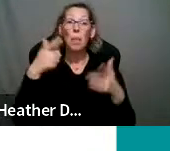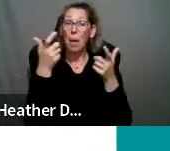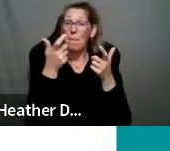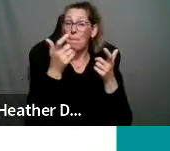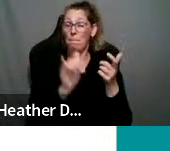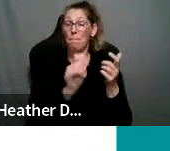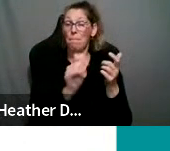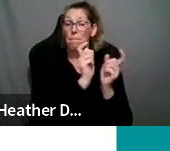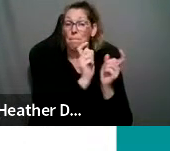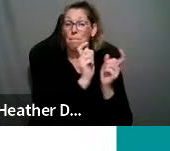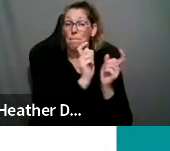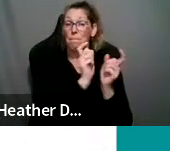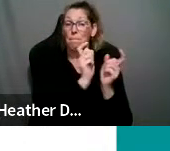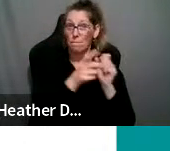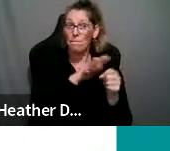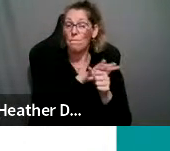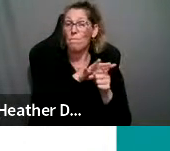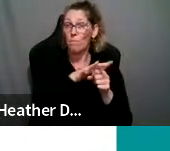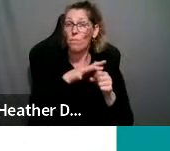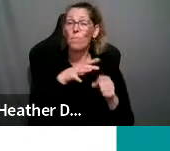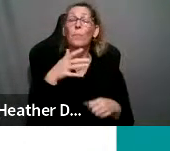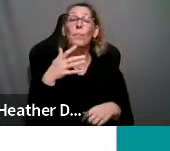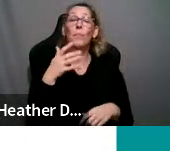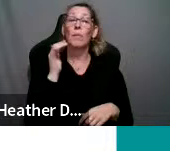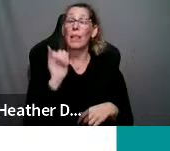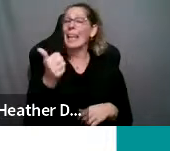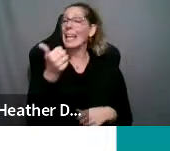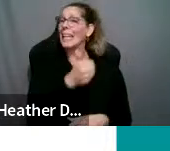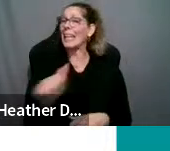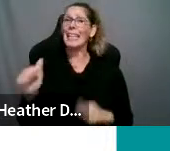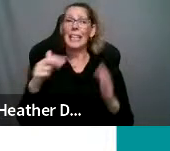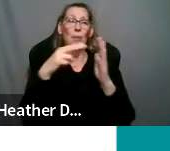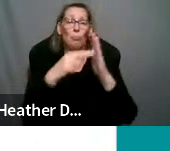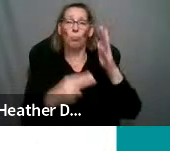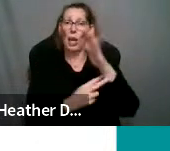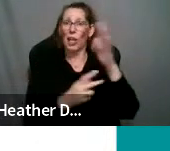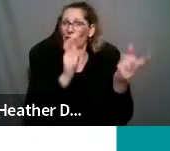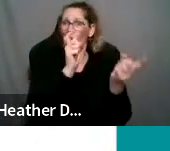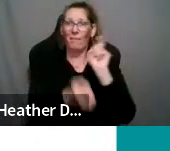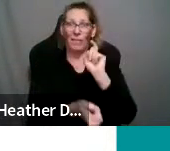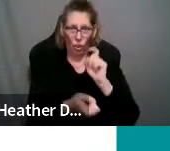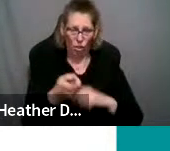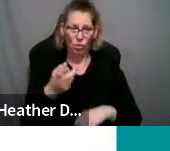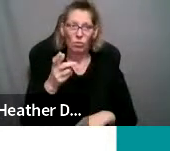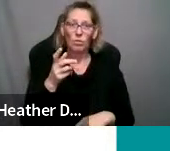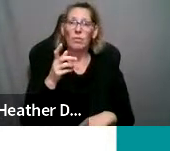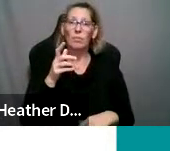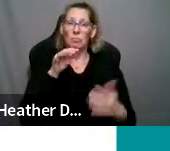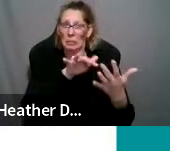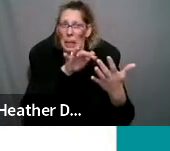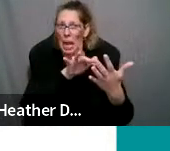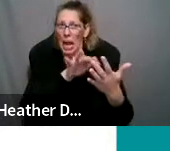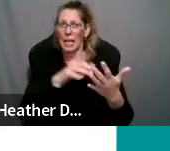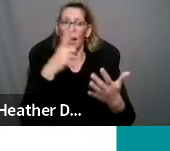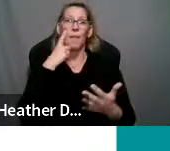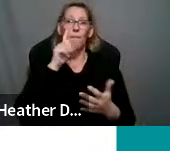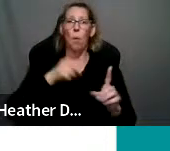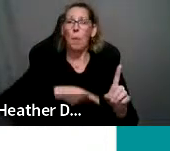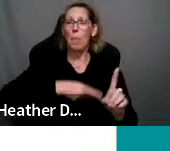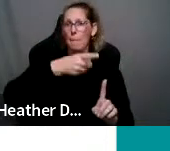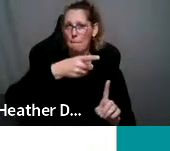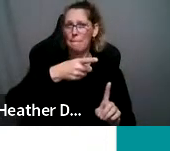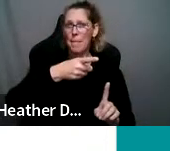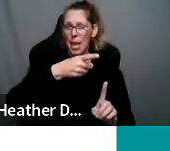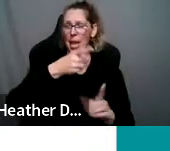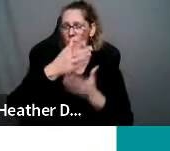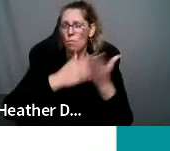preferred alternative, with any of the bridge configurations being studied for the main stem of the Columbia